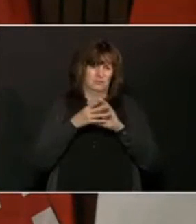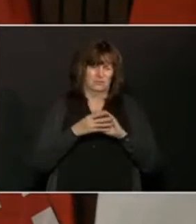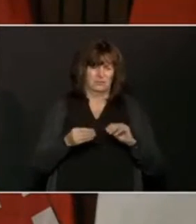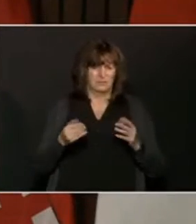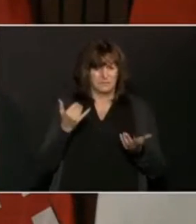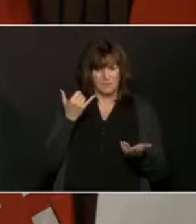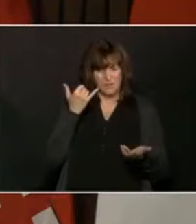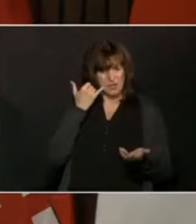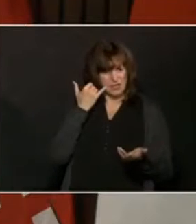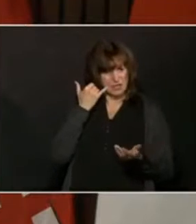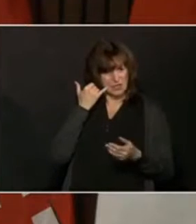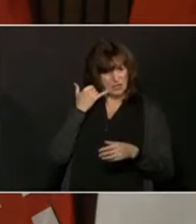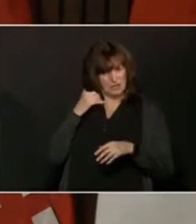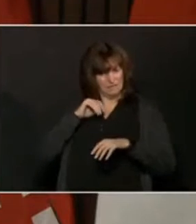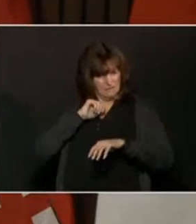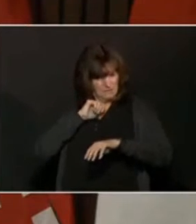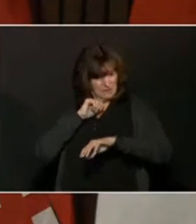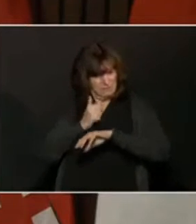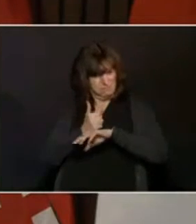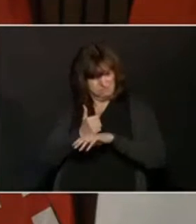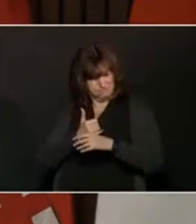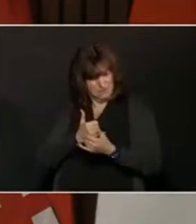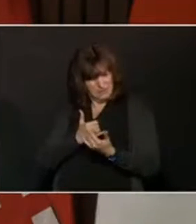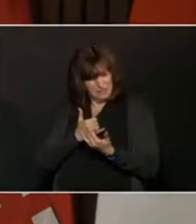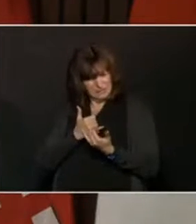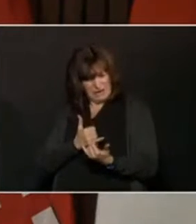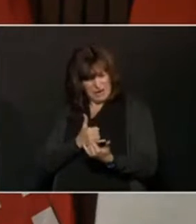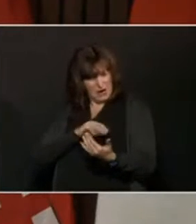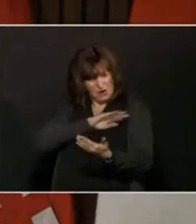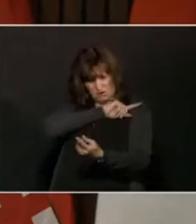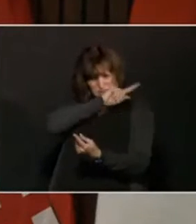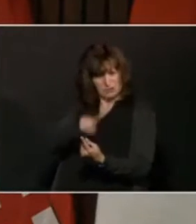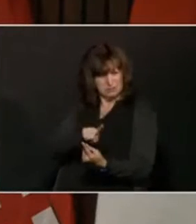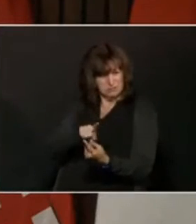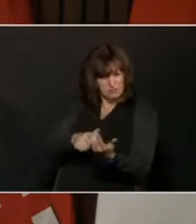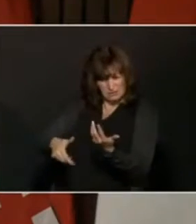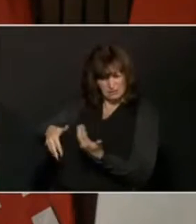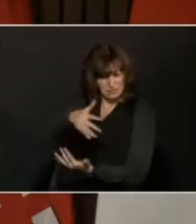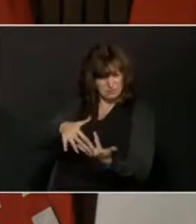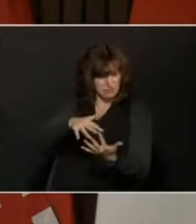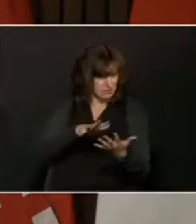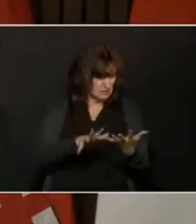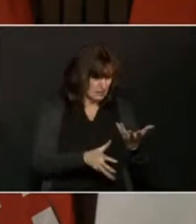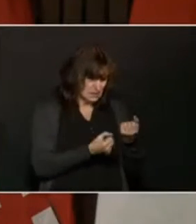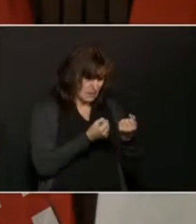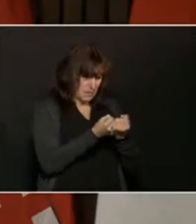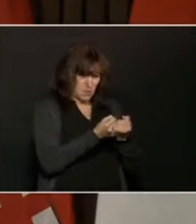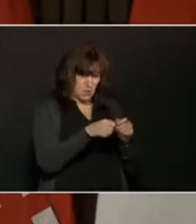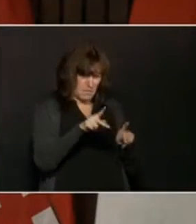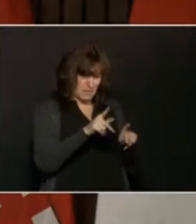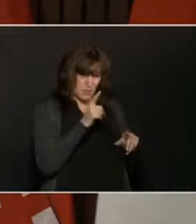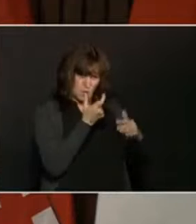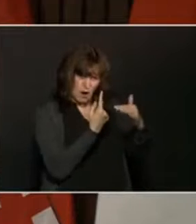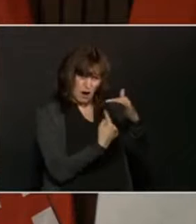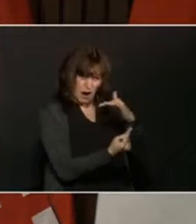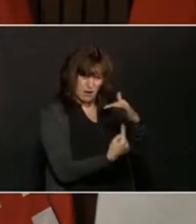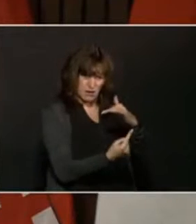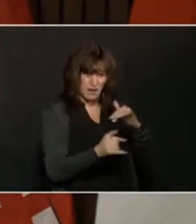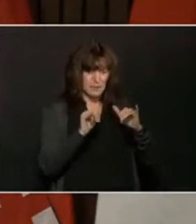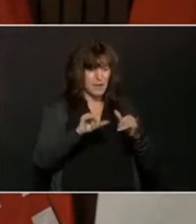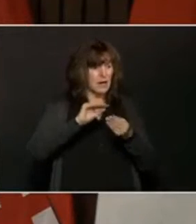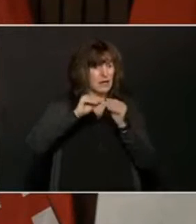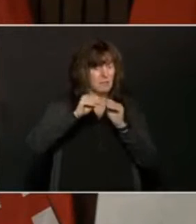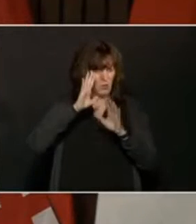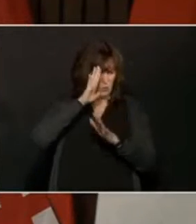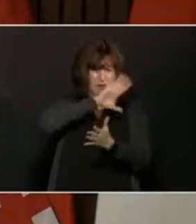reduce the contacts between people and support people who need to isolate at home, the lower the case numbers will be. So earlier, always earlier is